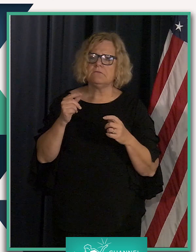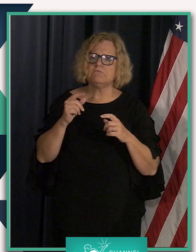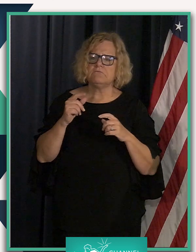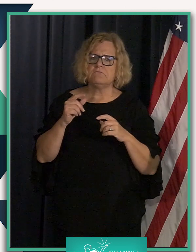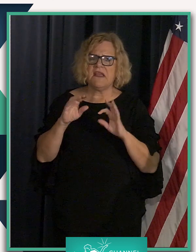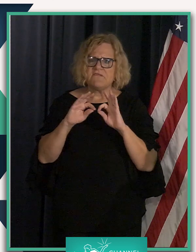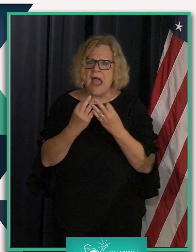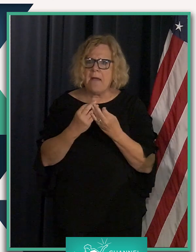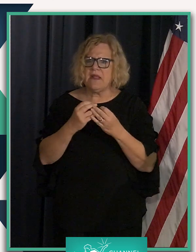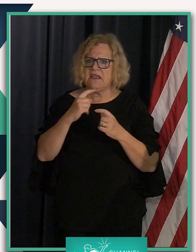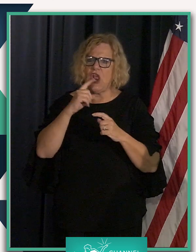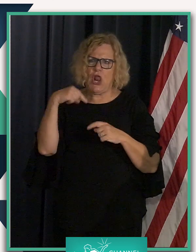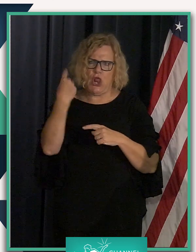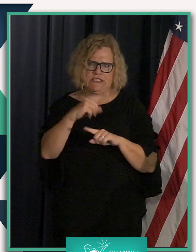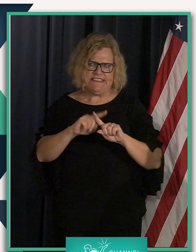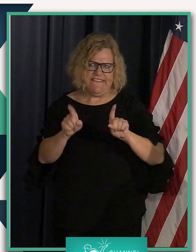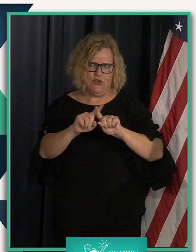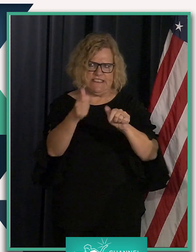is,